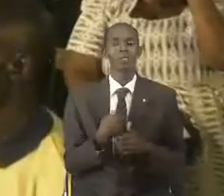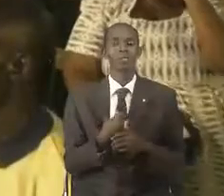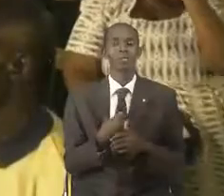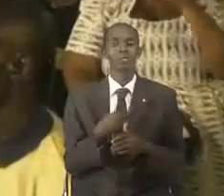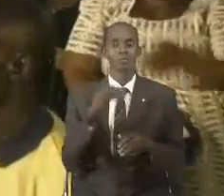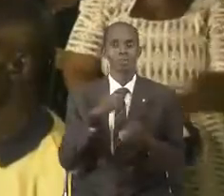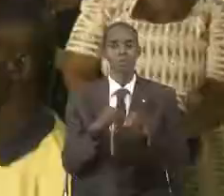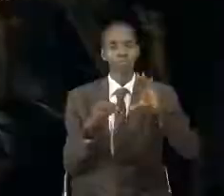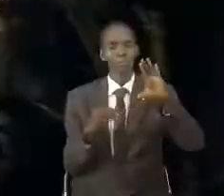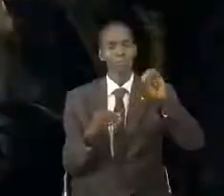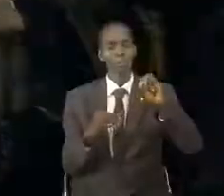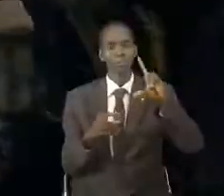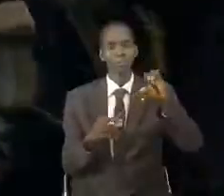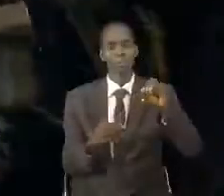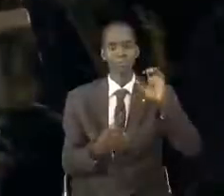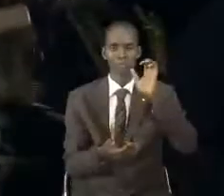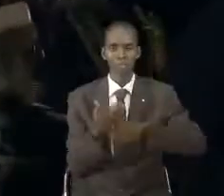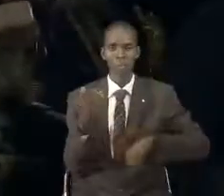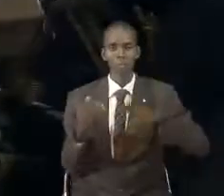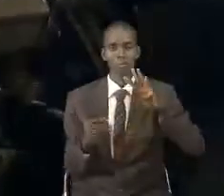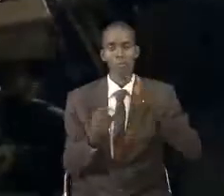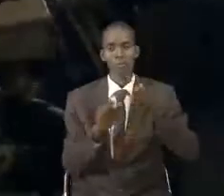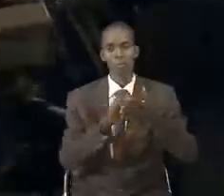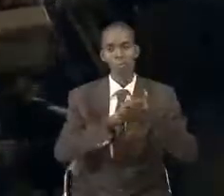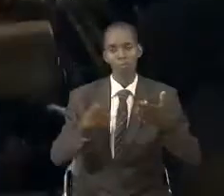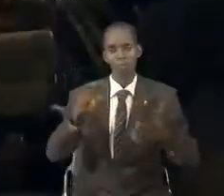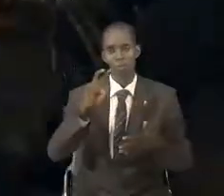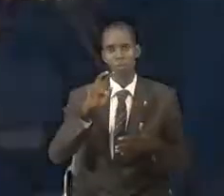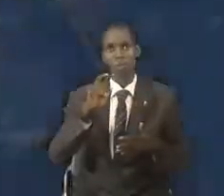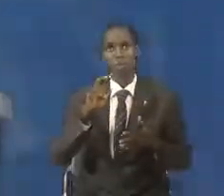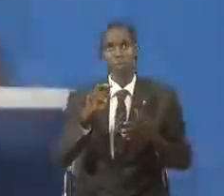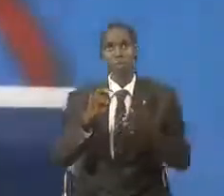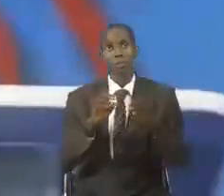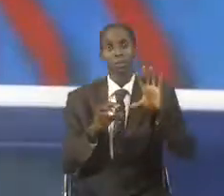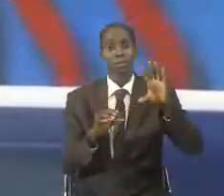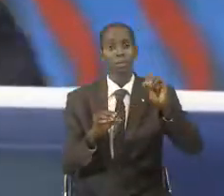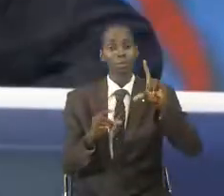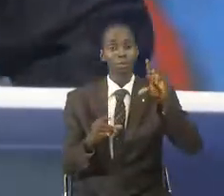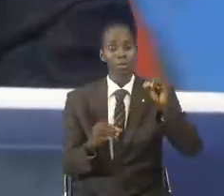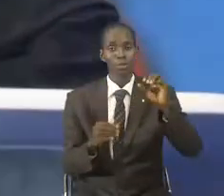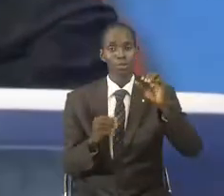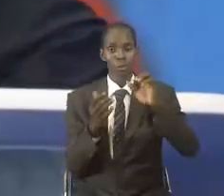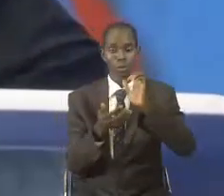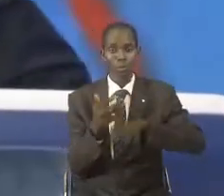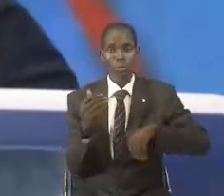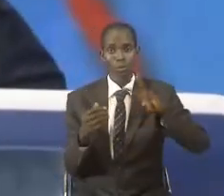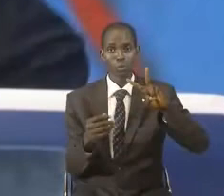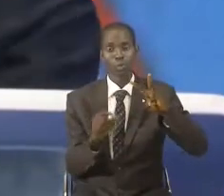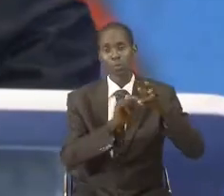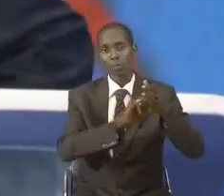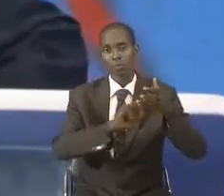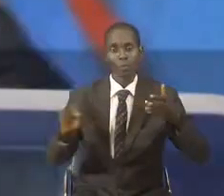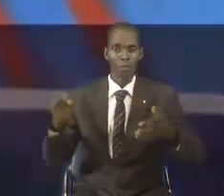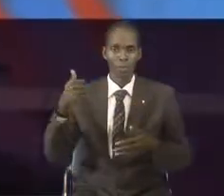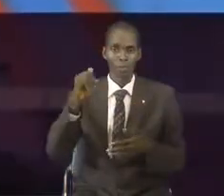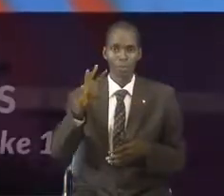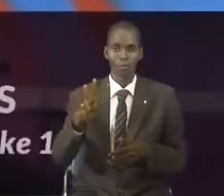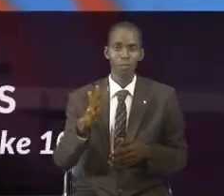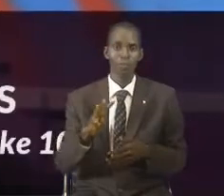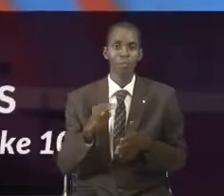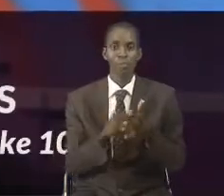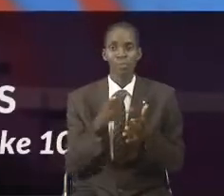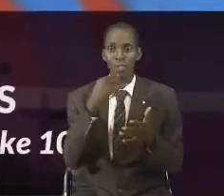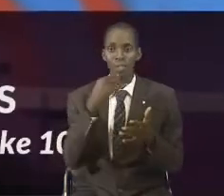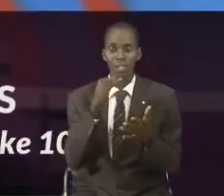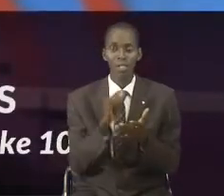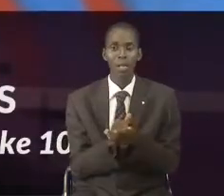I said, for who? Look at Colossians chapter 2 verse 14. Colossians chapter 2, I'm reading